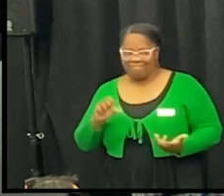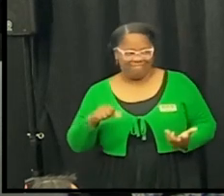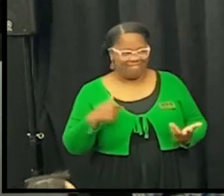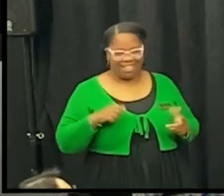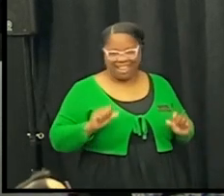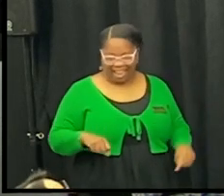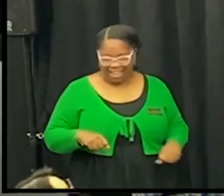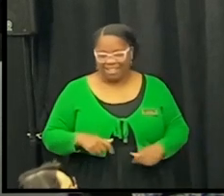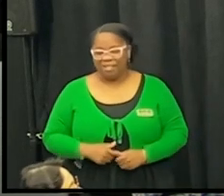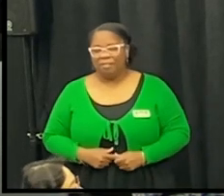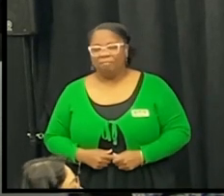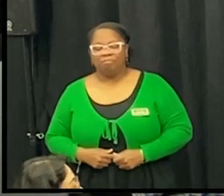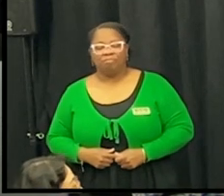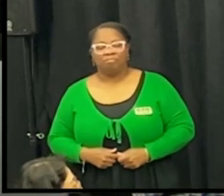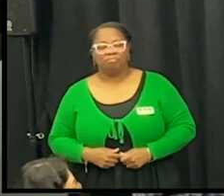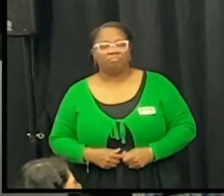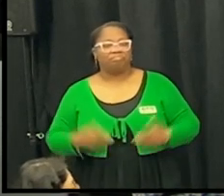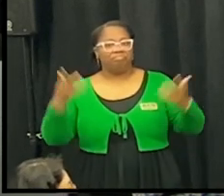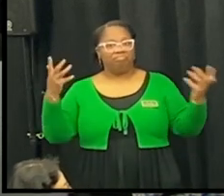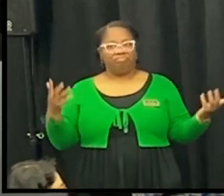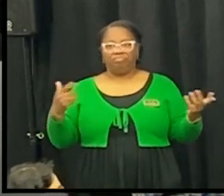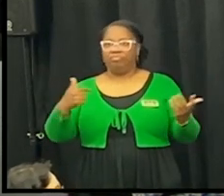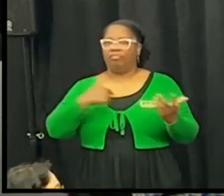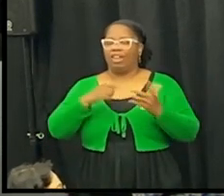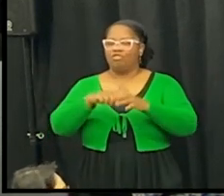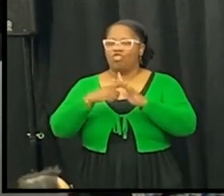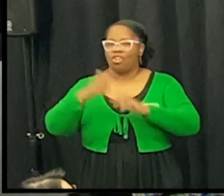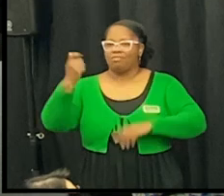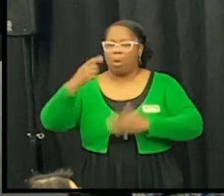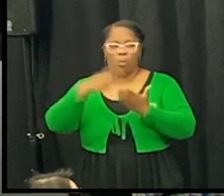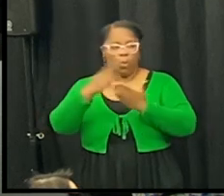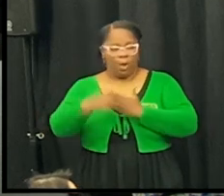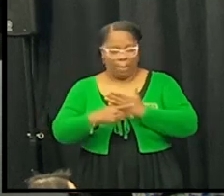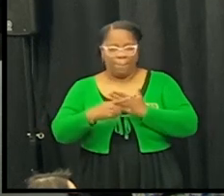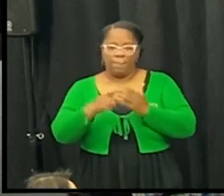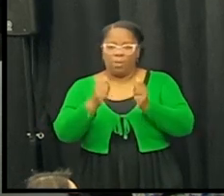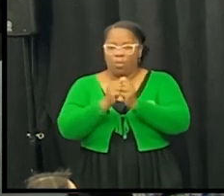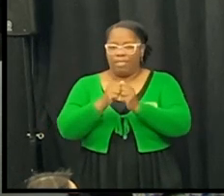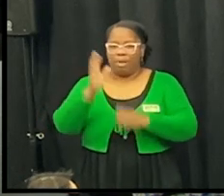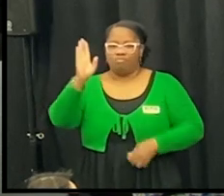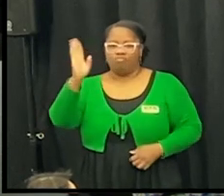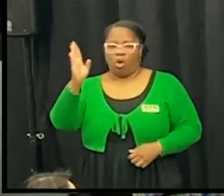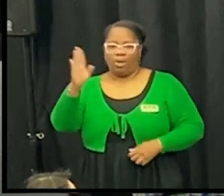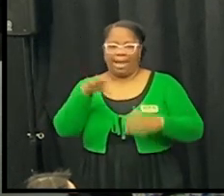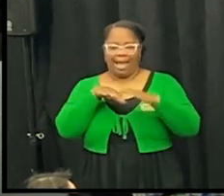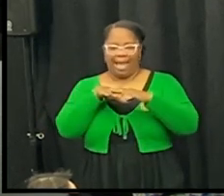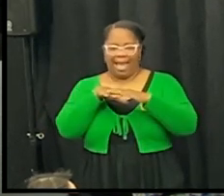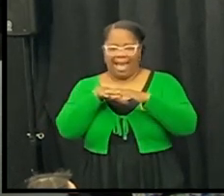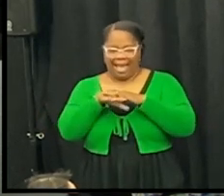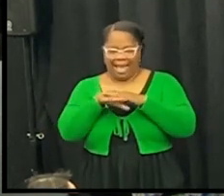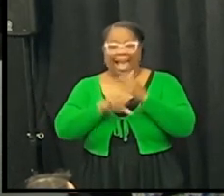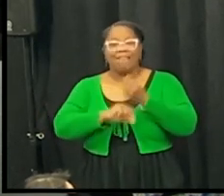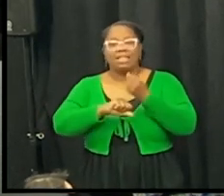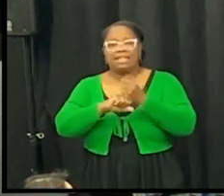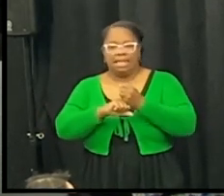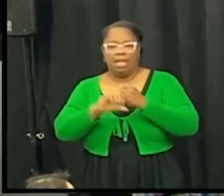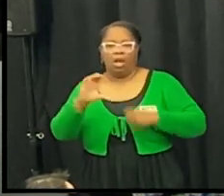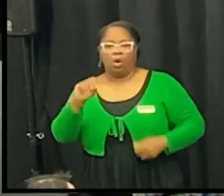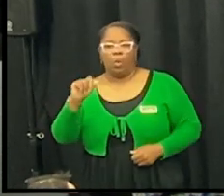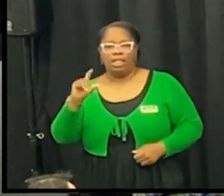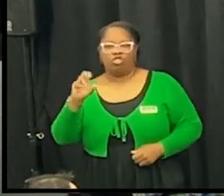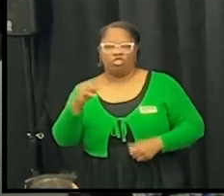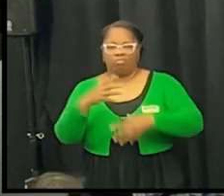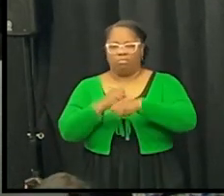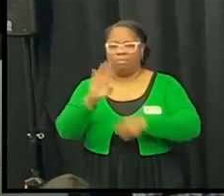yes. So I started a scholarship program with Broadway Advocacy Coalition back